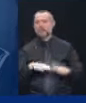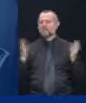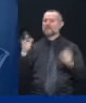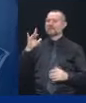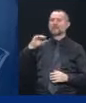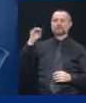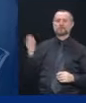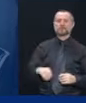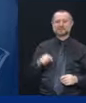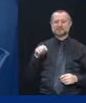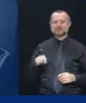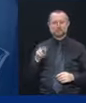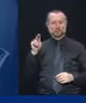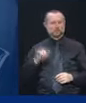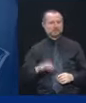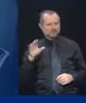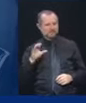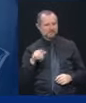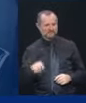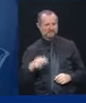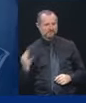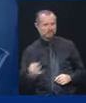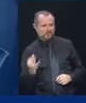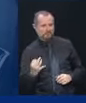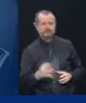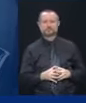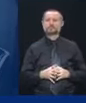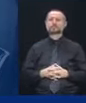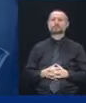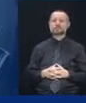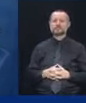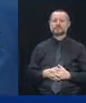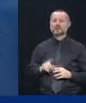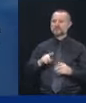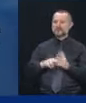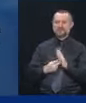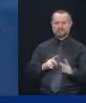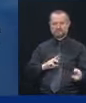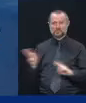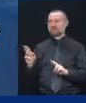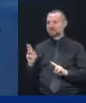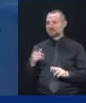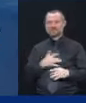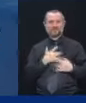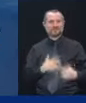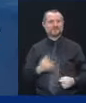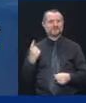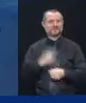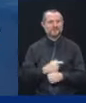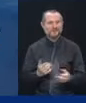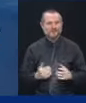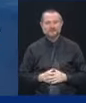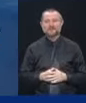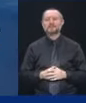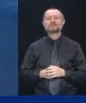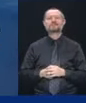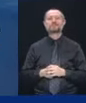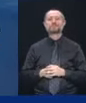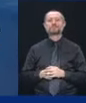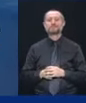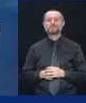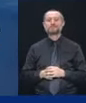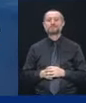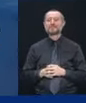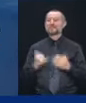dining New York City Friday before Valentine's Day, so they'll have a big Valentine's Day. We overall